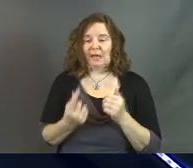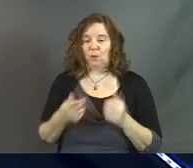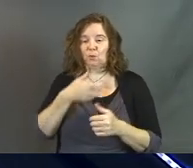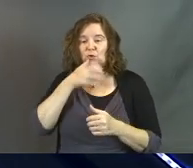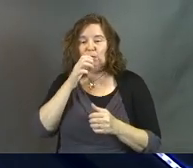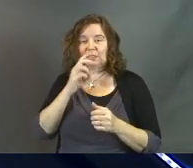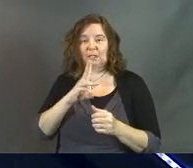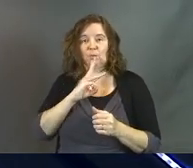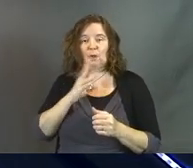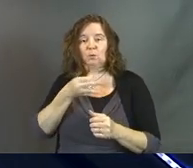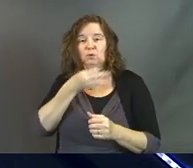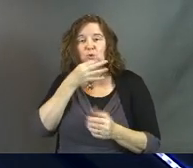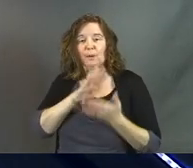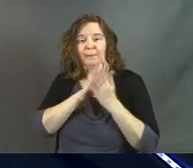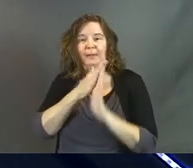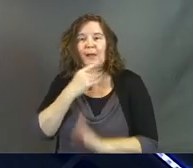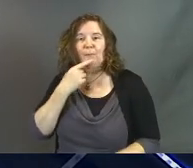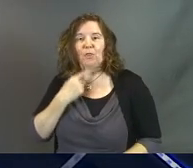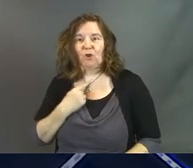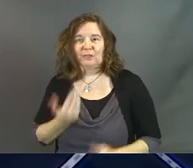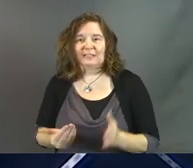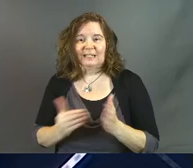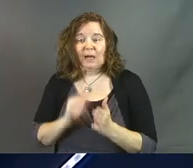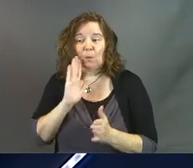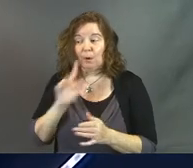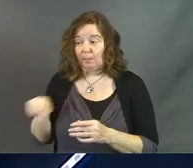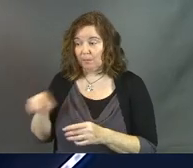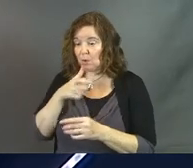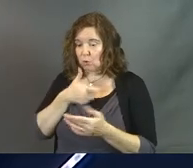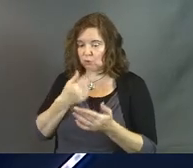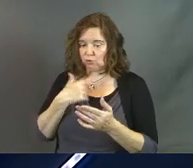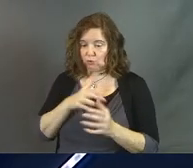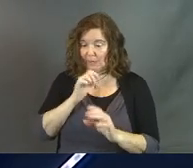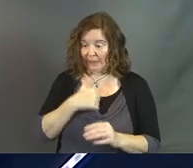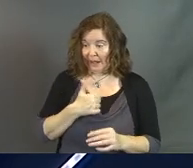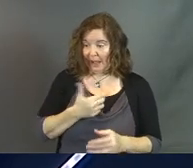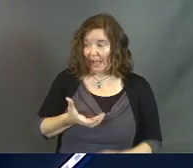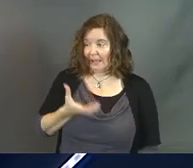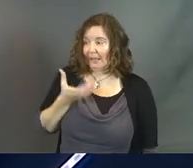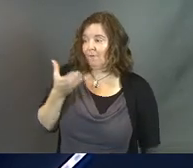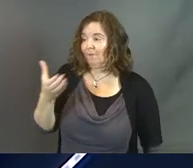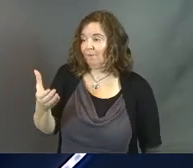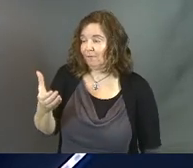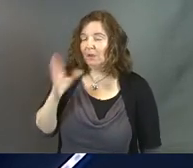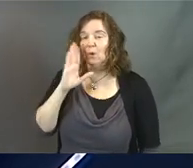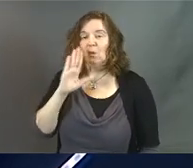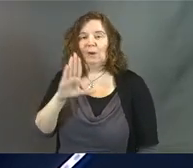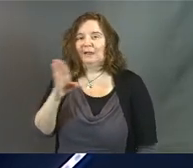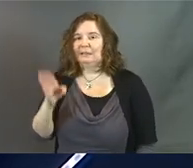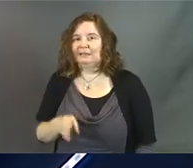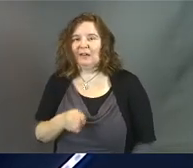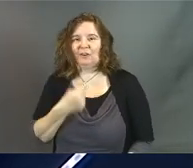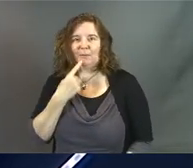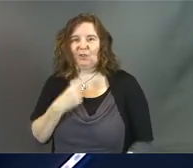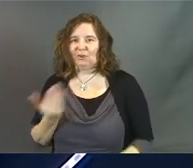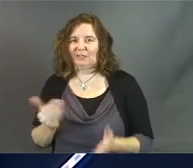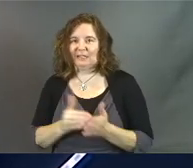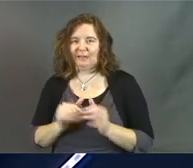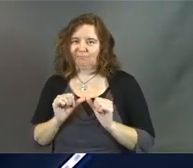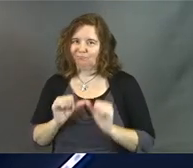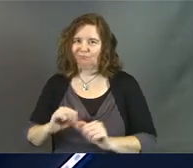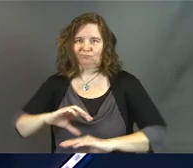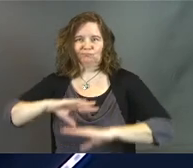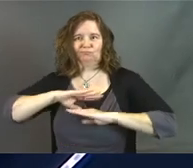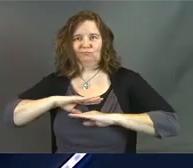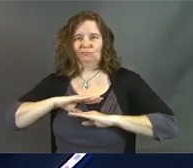anyone who drinks this water will soon become thirsty again. But those who drink the water that I give will never be thirsty again. It